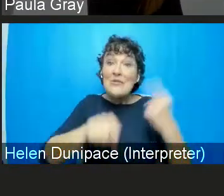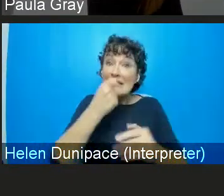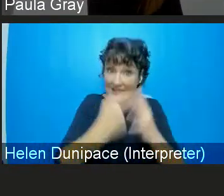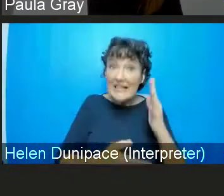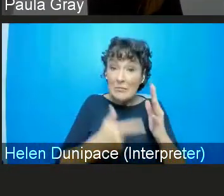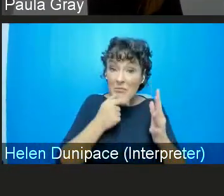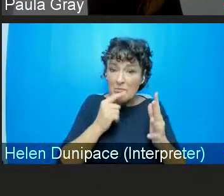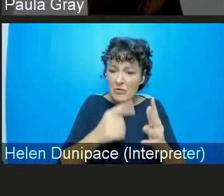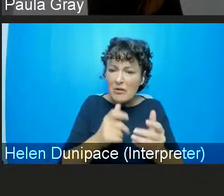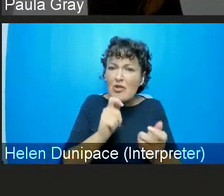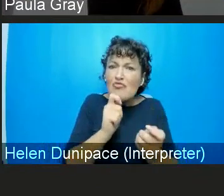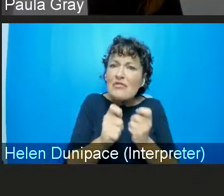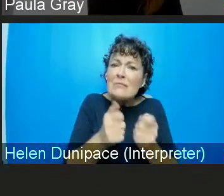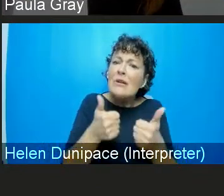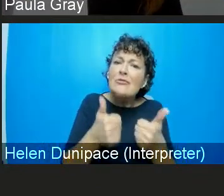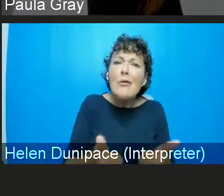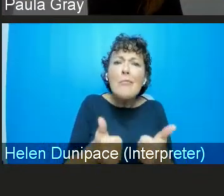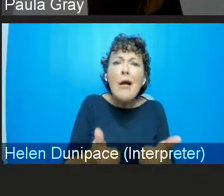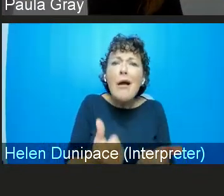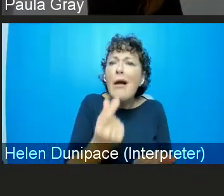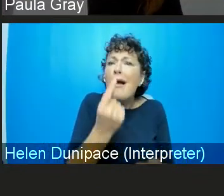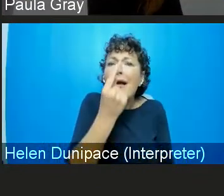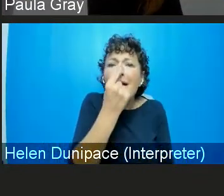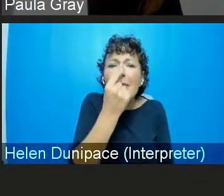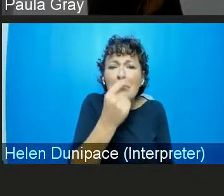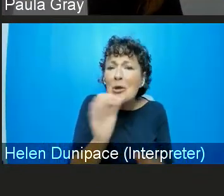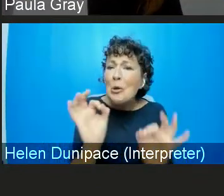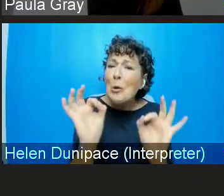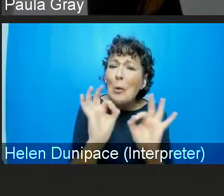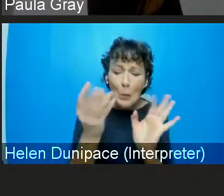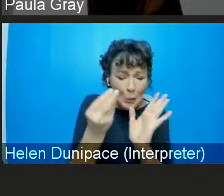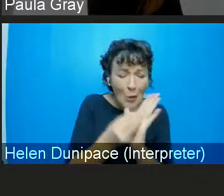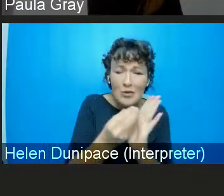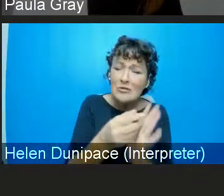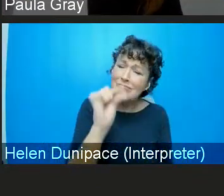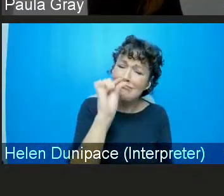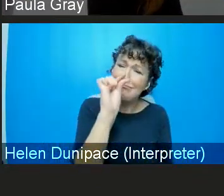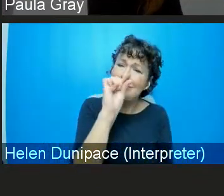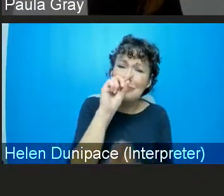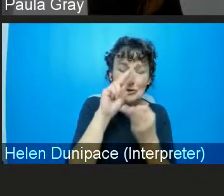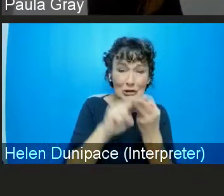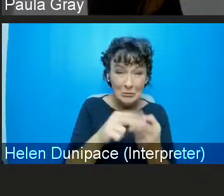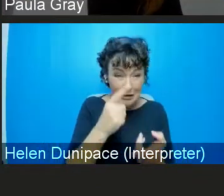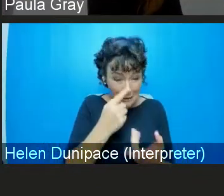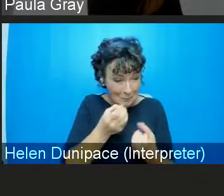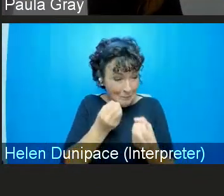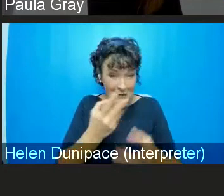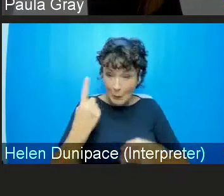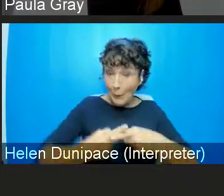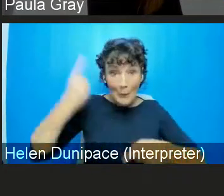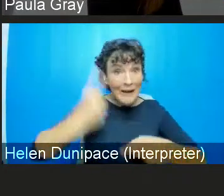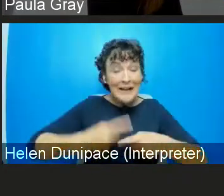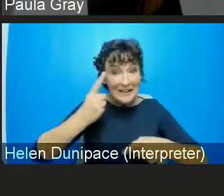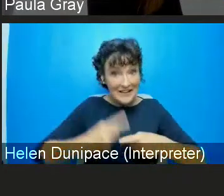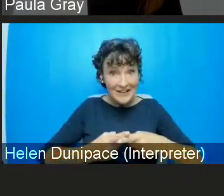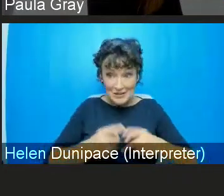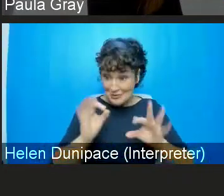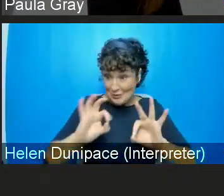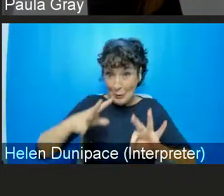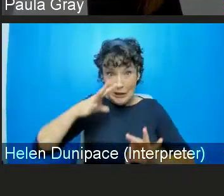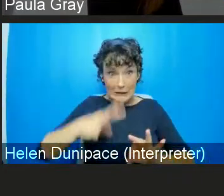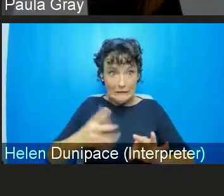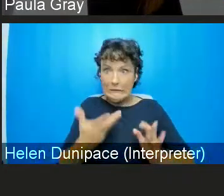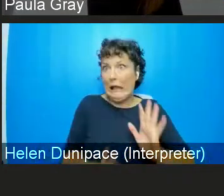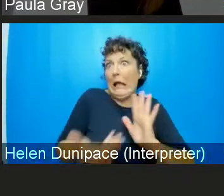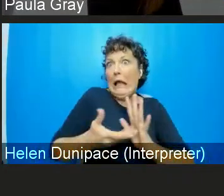adjustments can be completely at no cost or very inexpensive, and often can be provided very, very quickly without any, you know, major